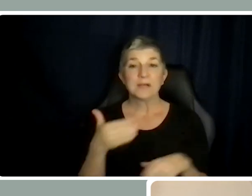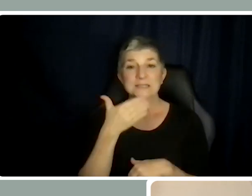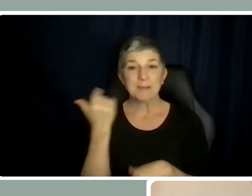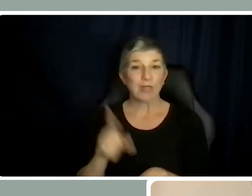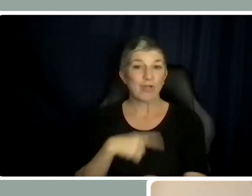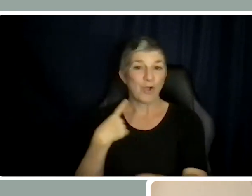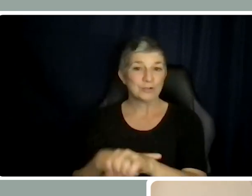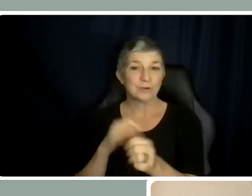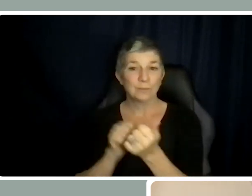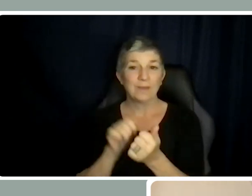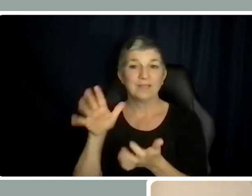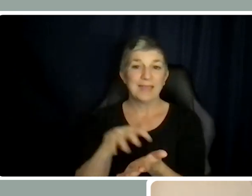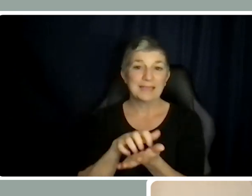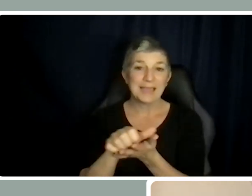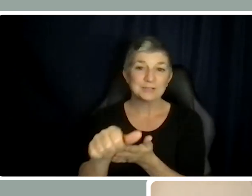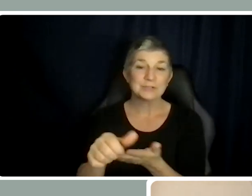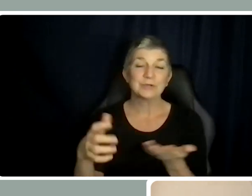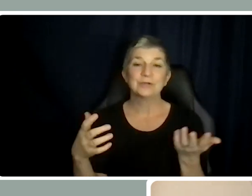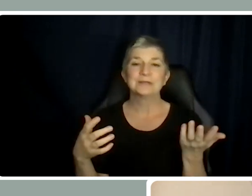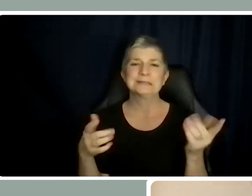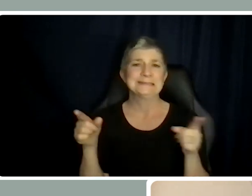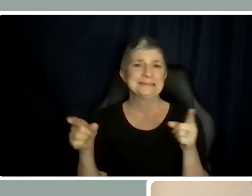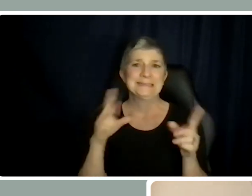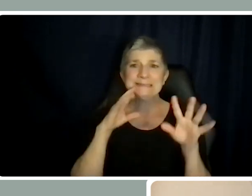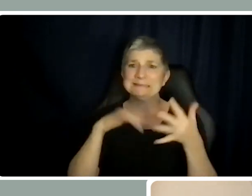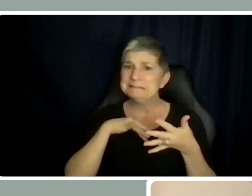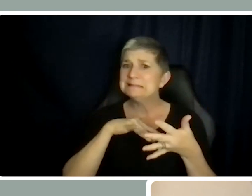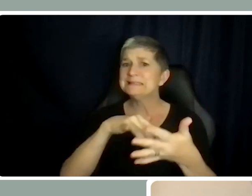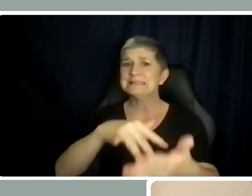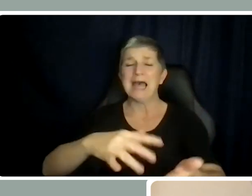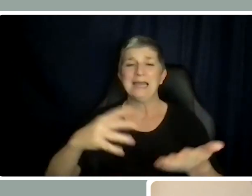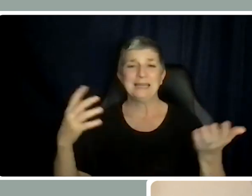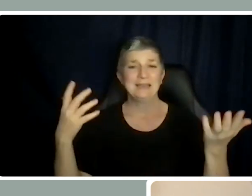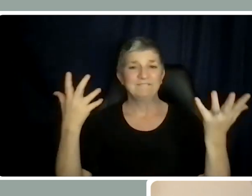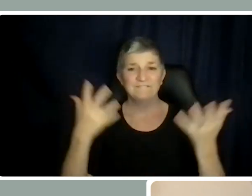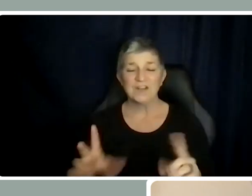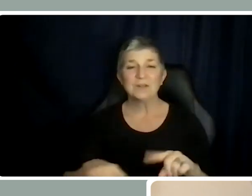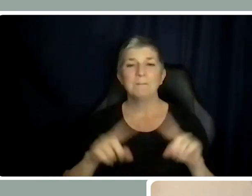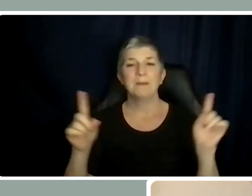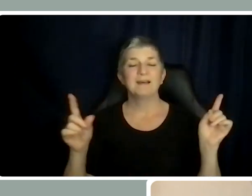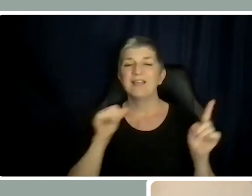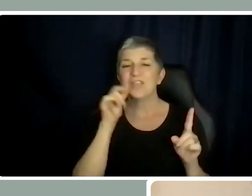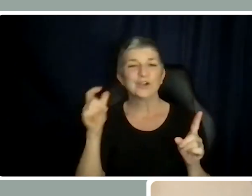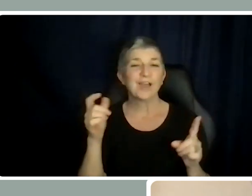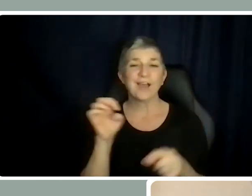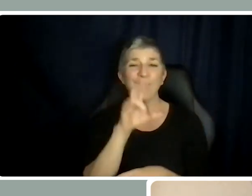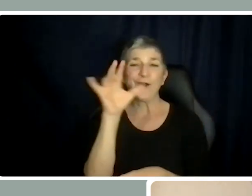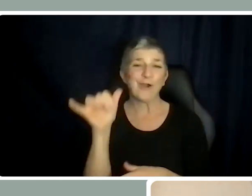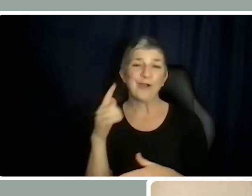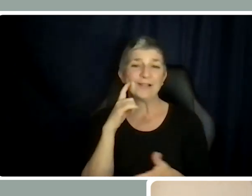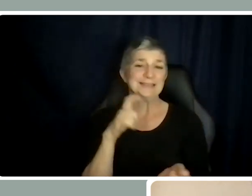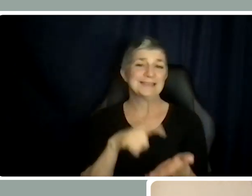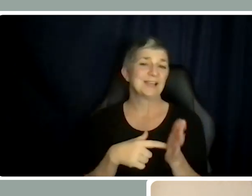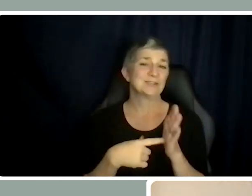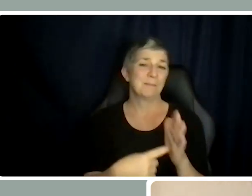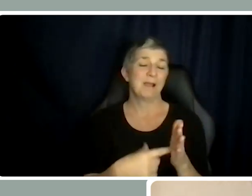term with her cancer. So they've been looked at, they've been explored, but they're not early detection markers that help